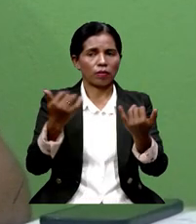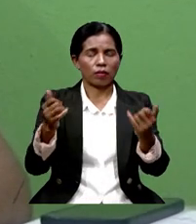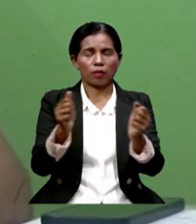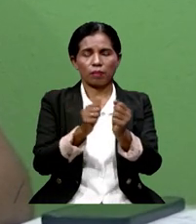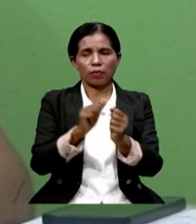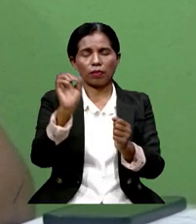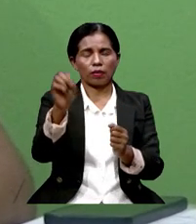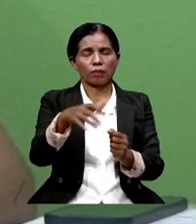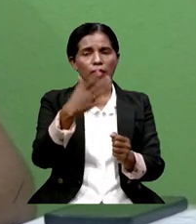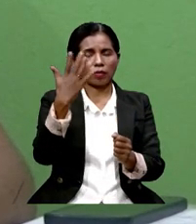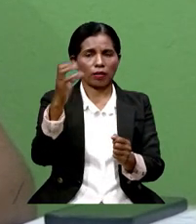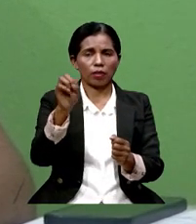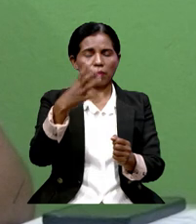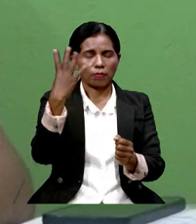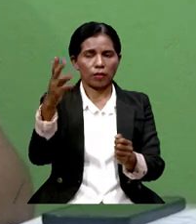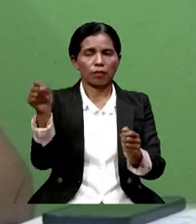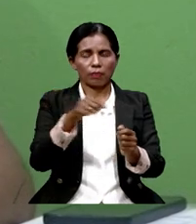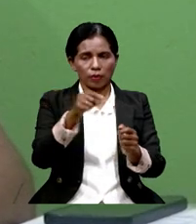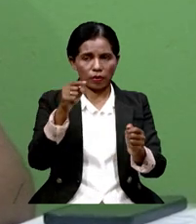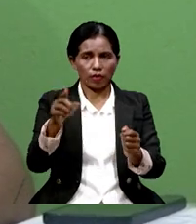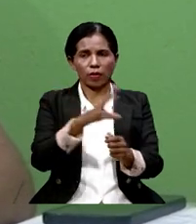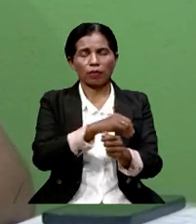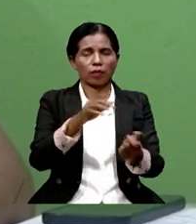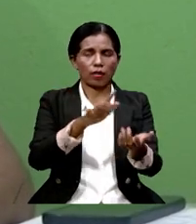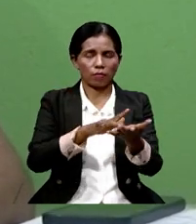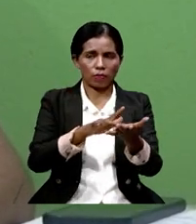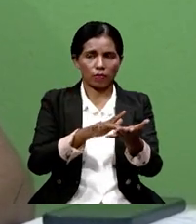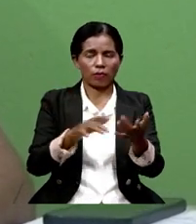14%. No stok out consumaveis